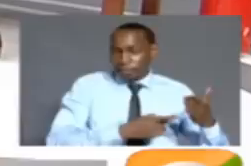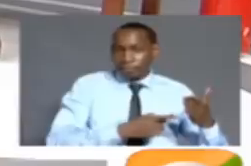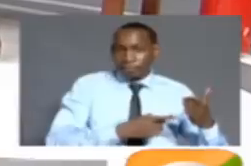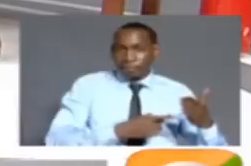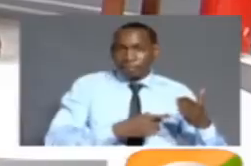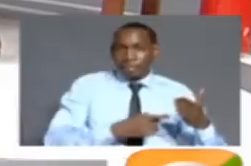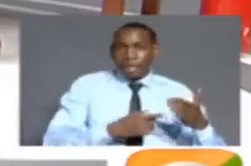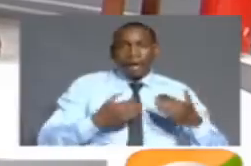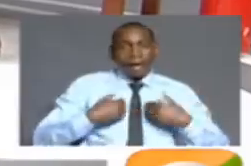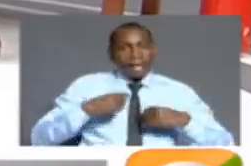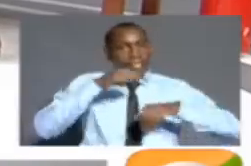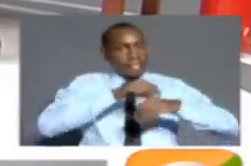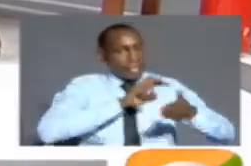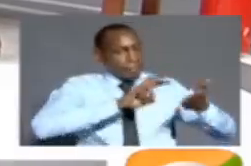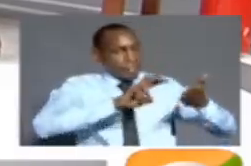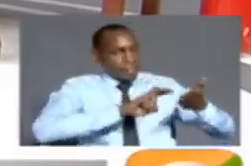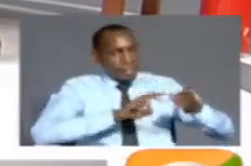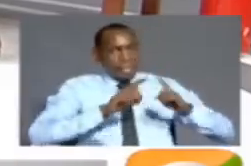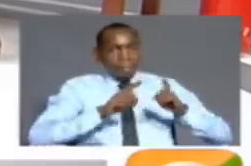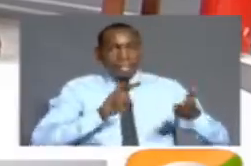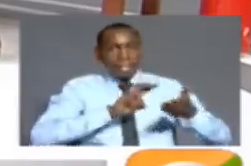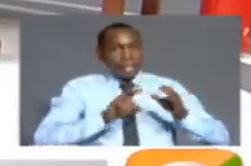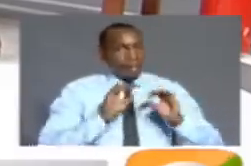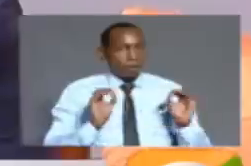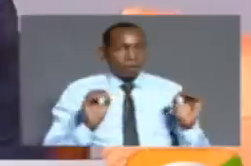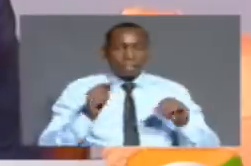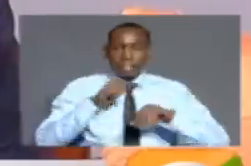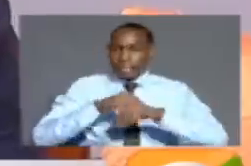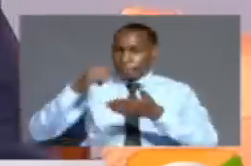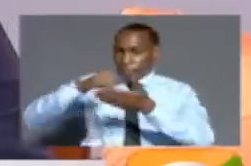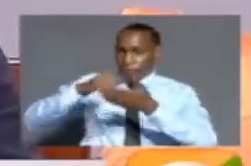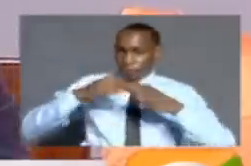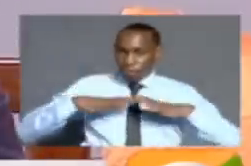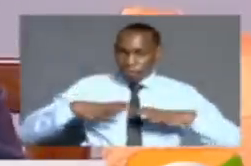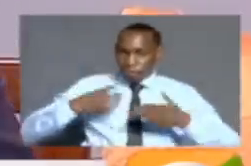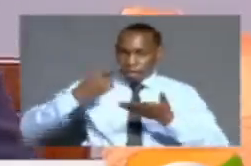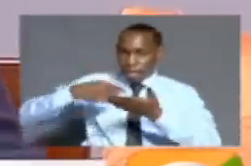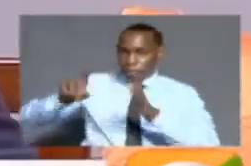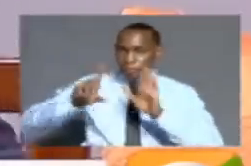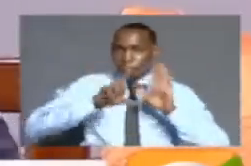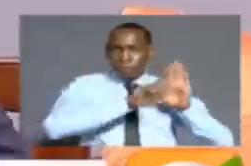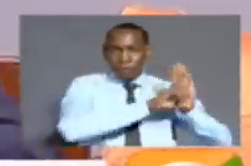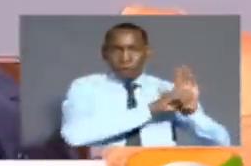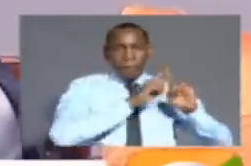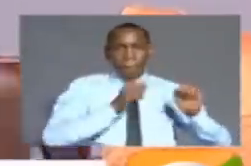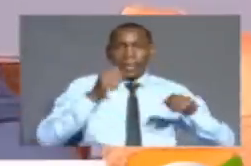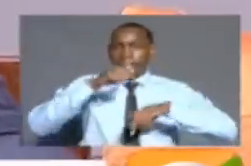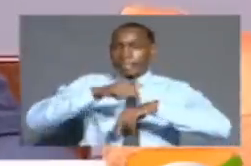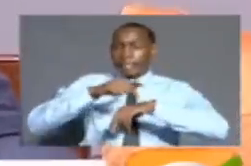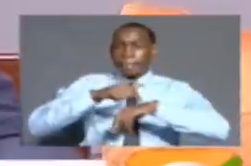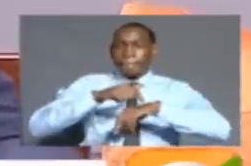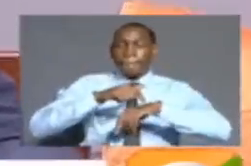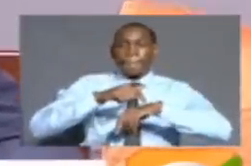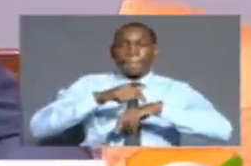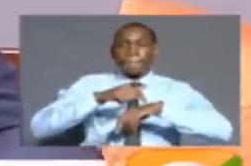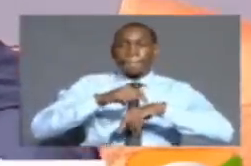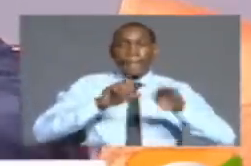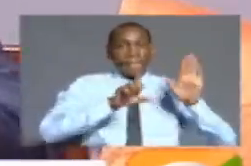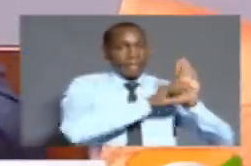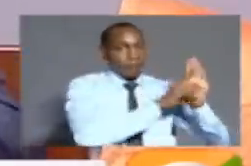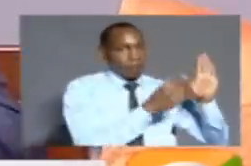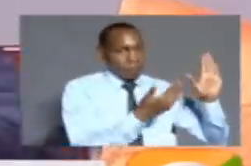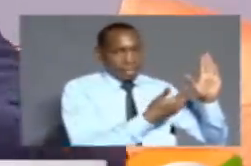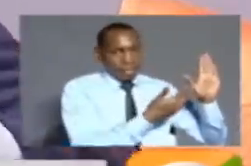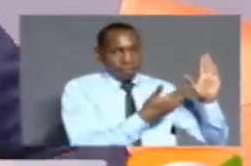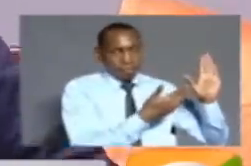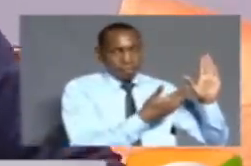And you are given the time to read, but you did not read. Right. So once we involve the citizens, we pass these laws. But the moment that law went